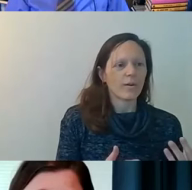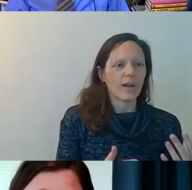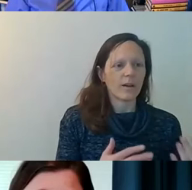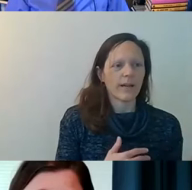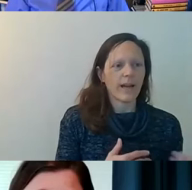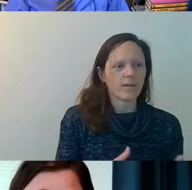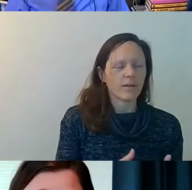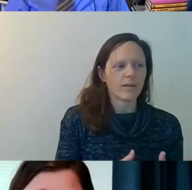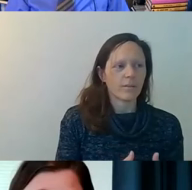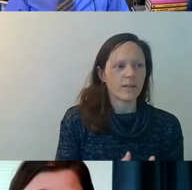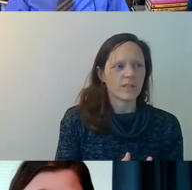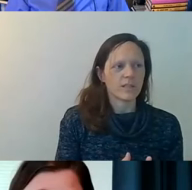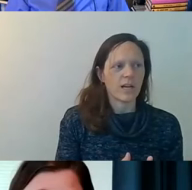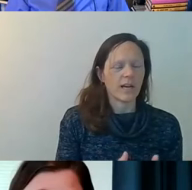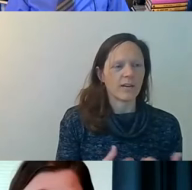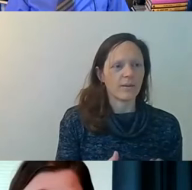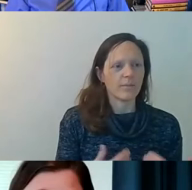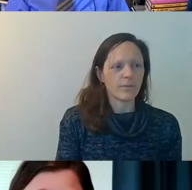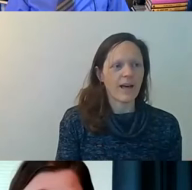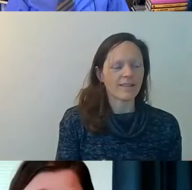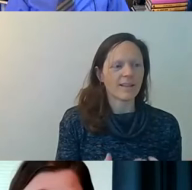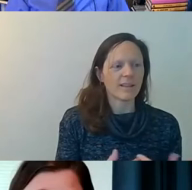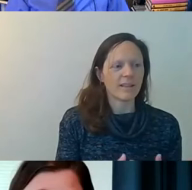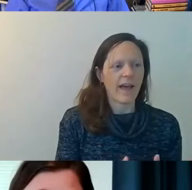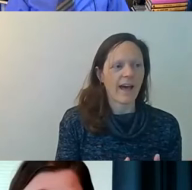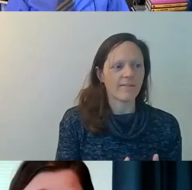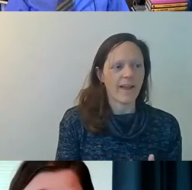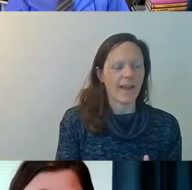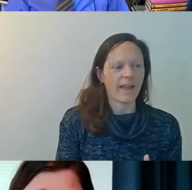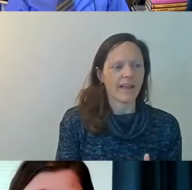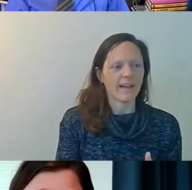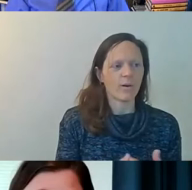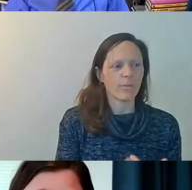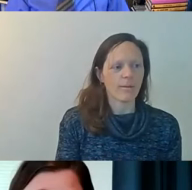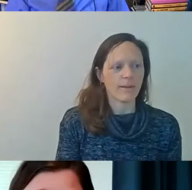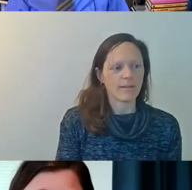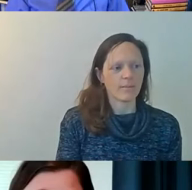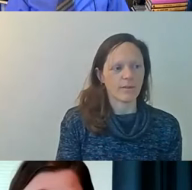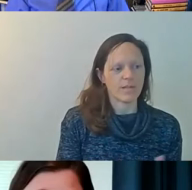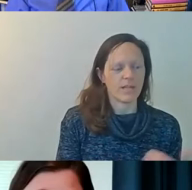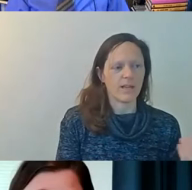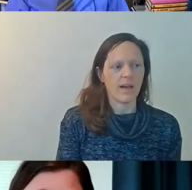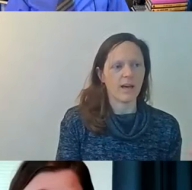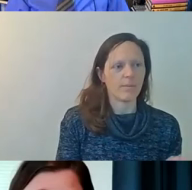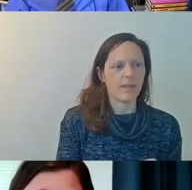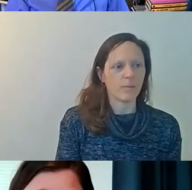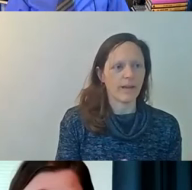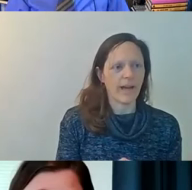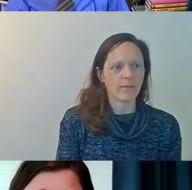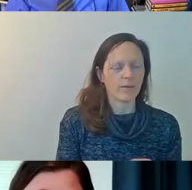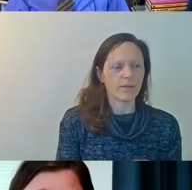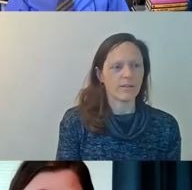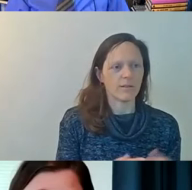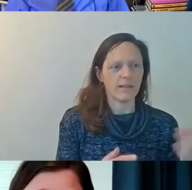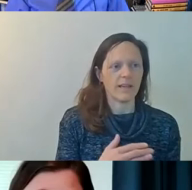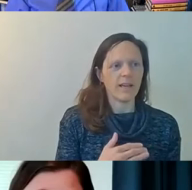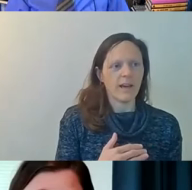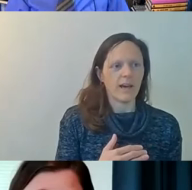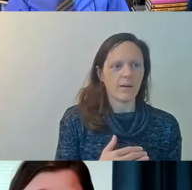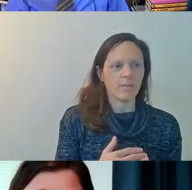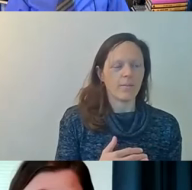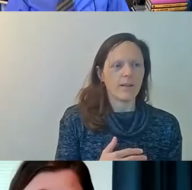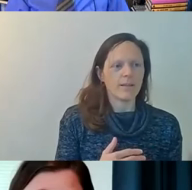So non-white households are less likely to have a home broadband subscription than white households. And you see